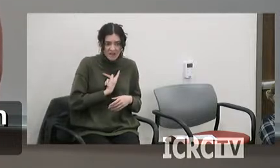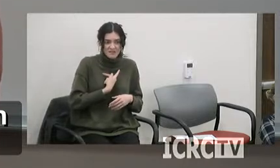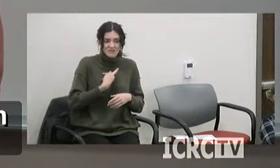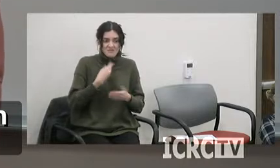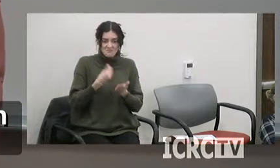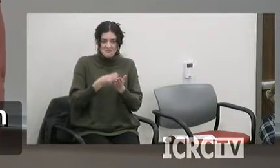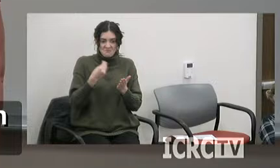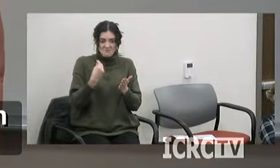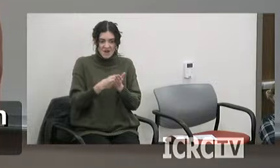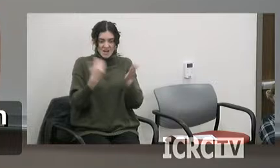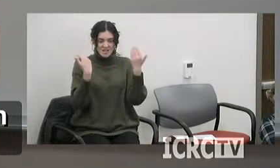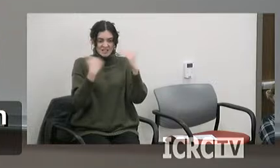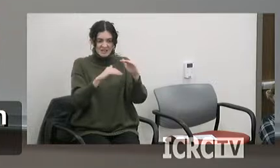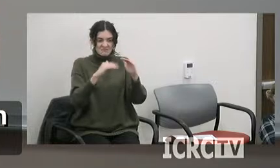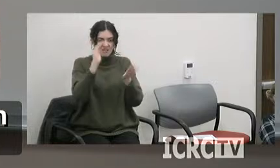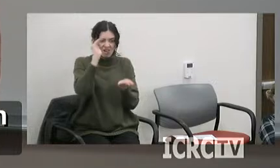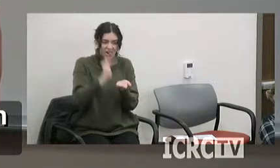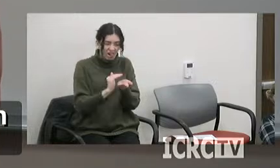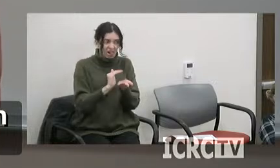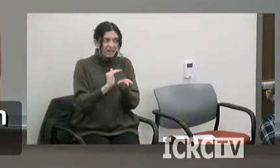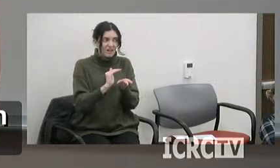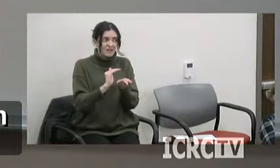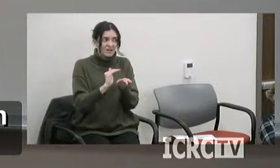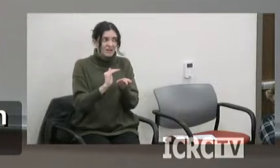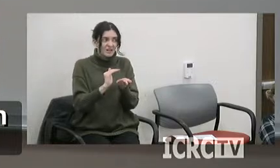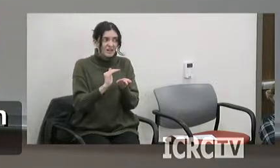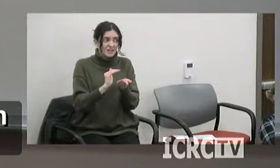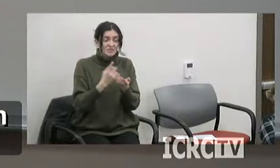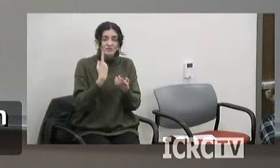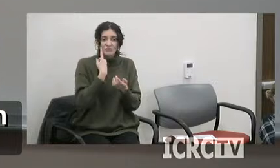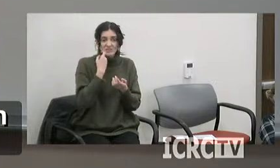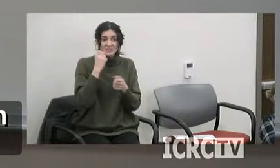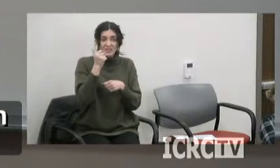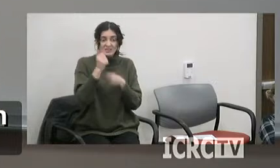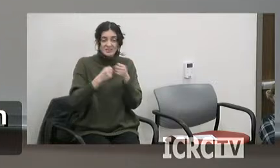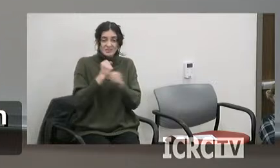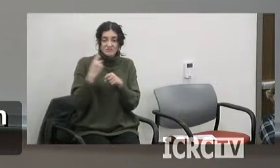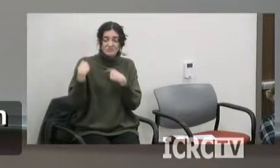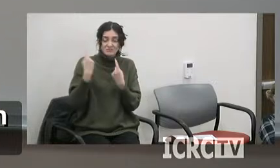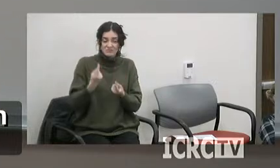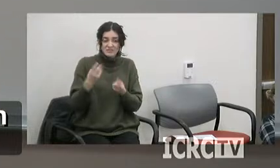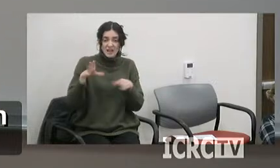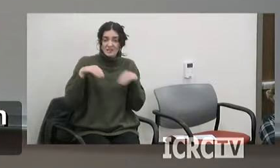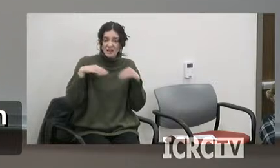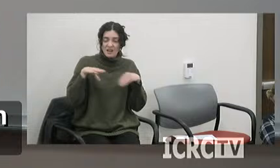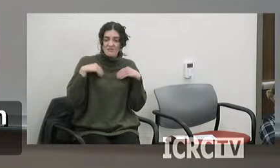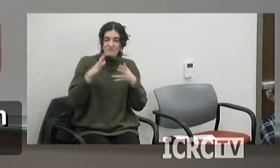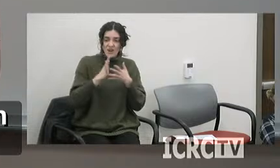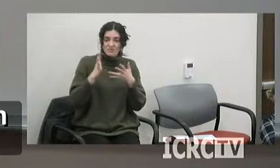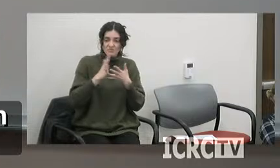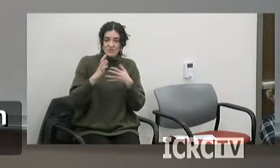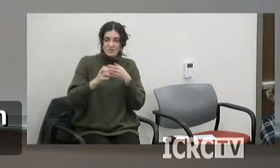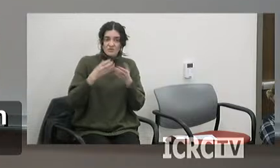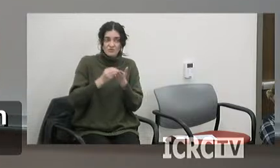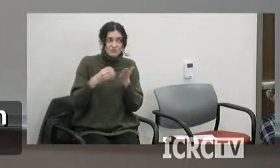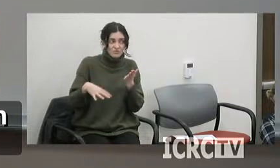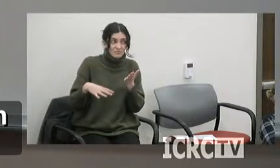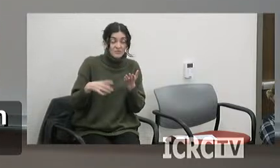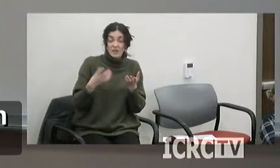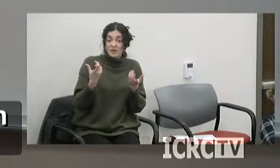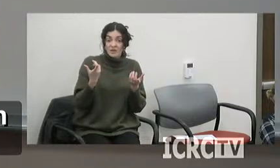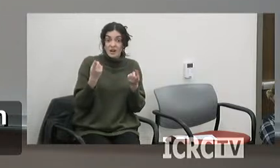I spent the last 20 years accepting incoming freshmen into college, and I will tell you what doesn't happen. We don't accept